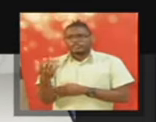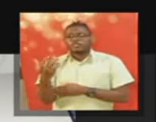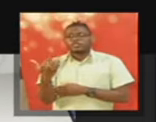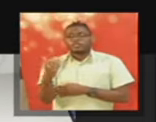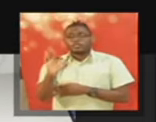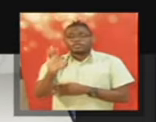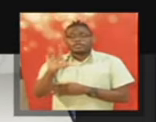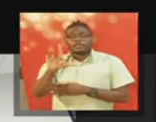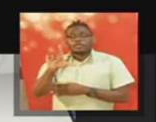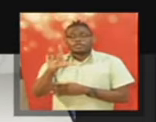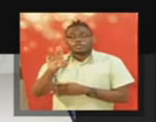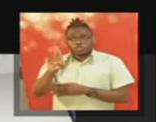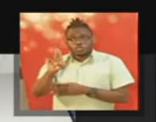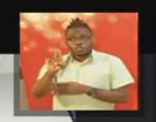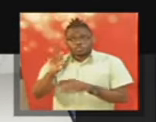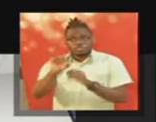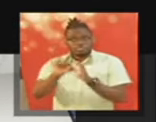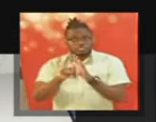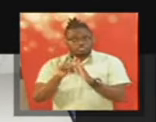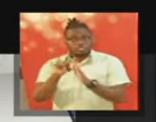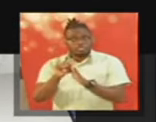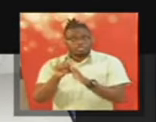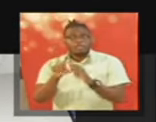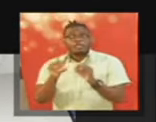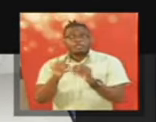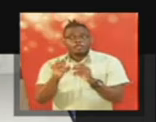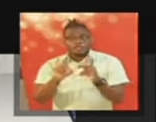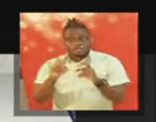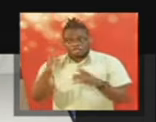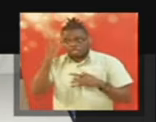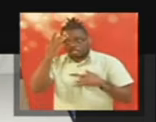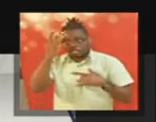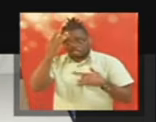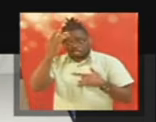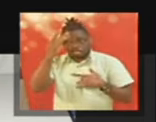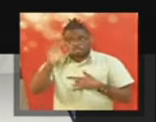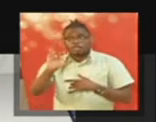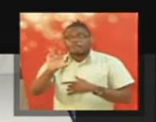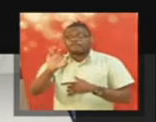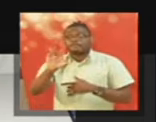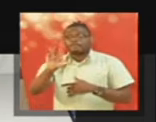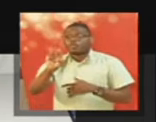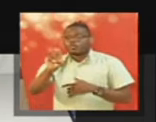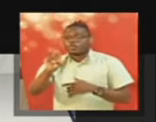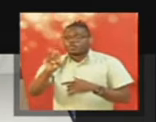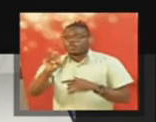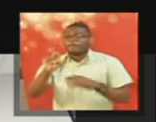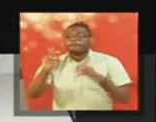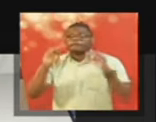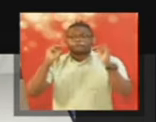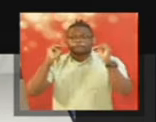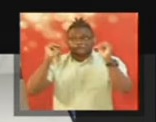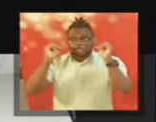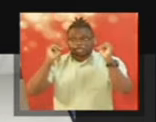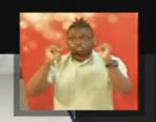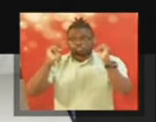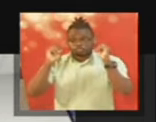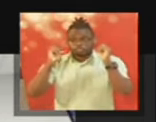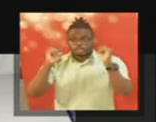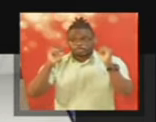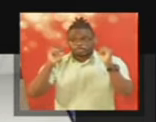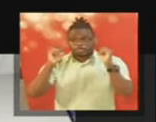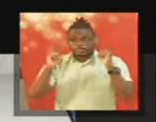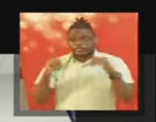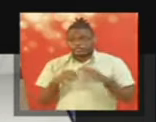with flu-like symptoms. So I know the ministry has put in place some mechanisms to ensure that we don't end up with a backlog of